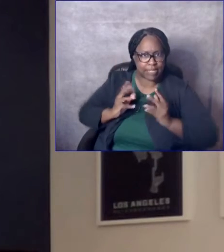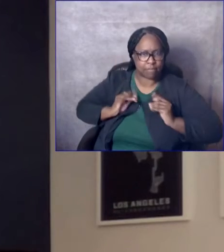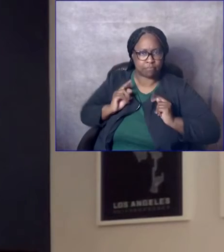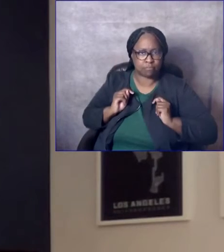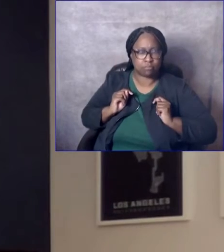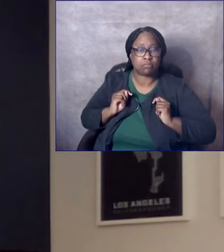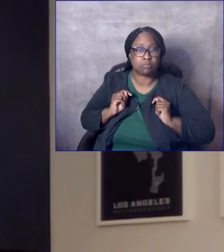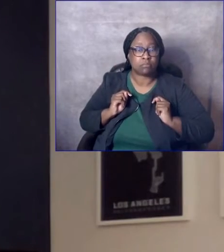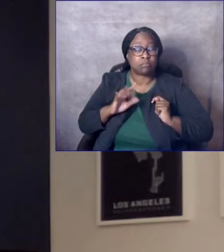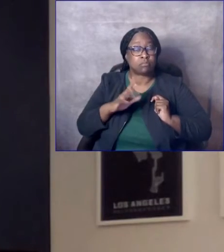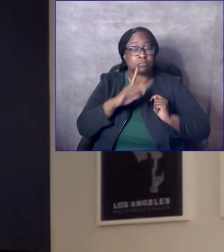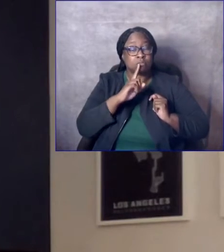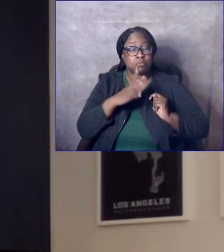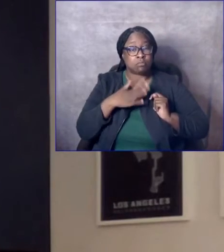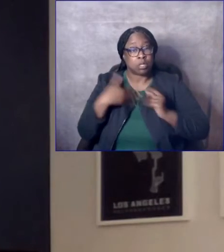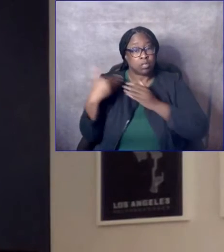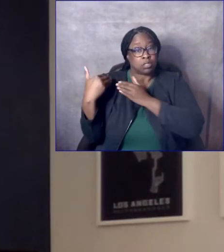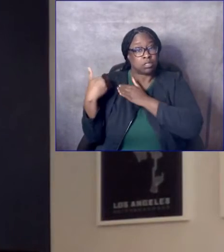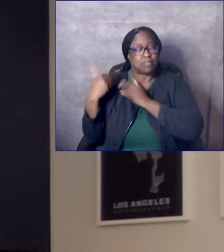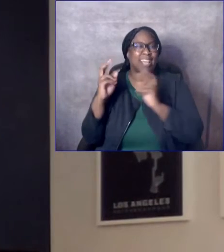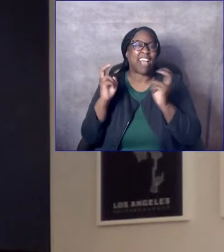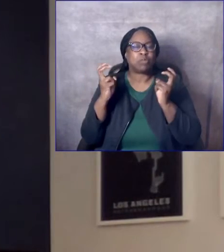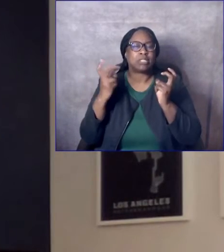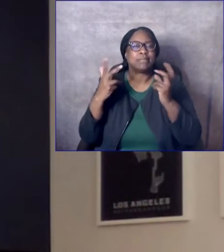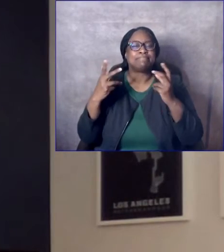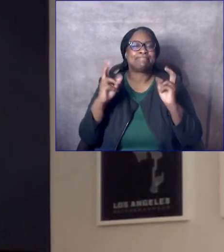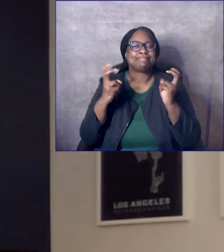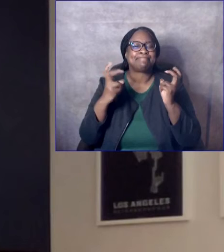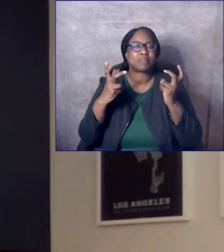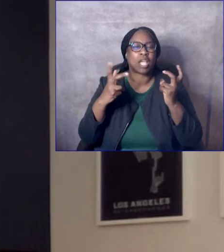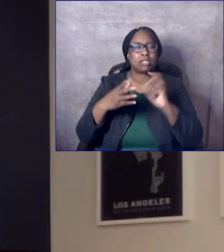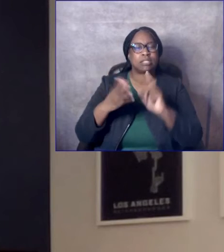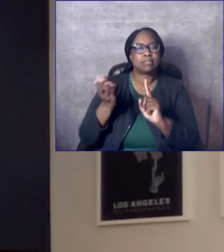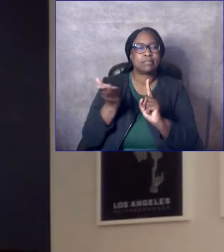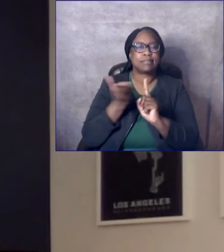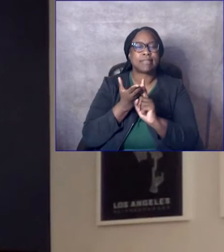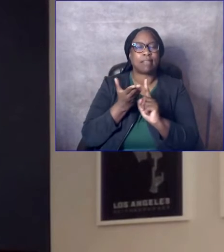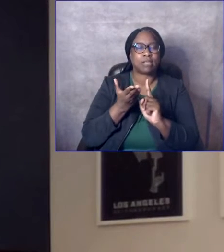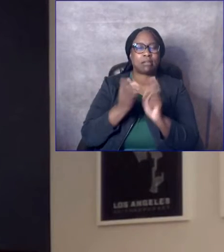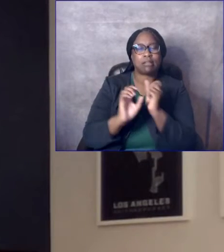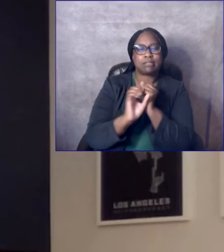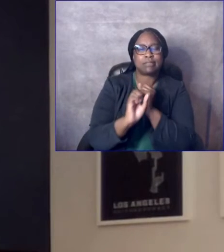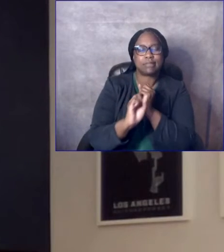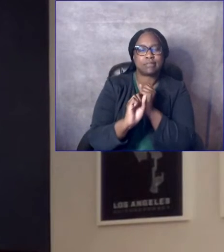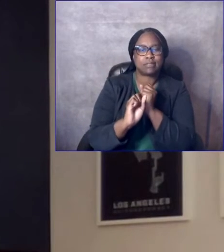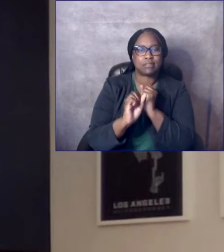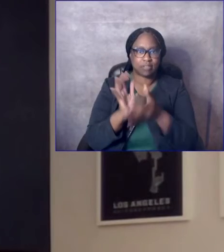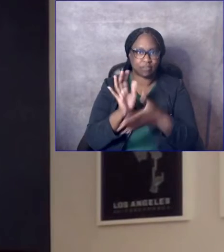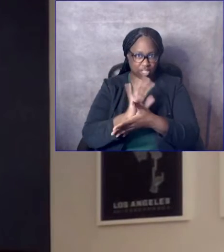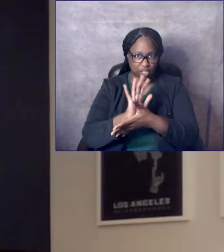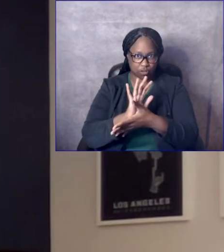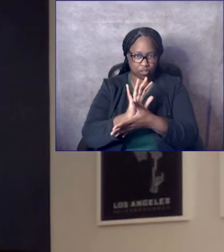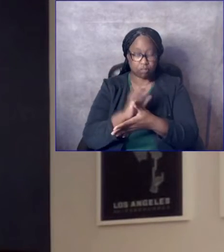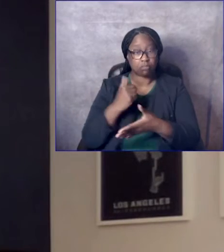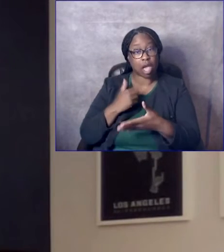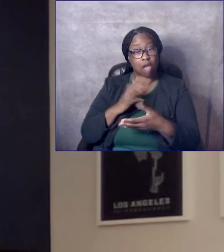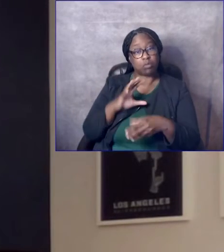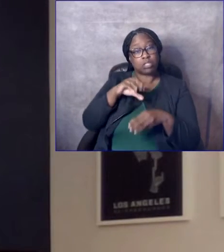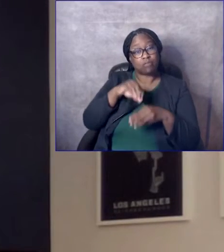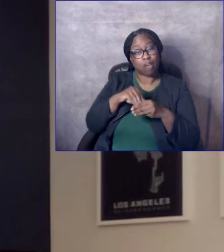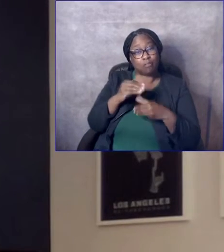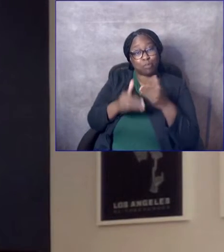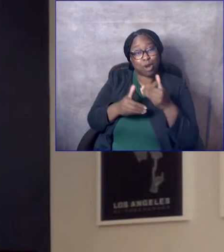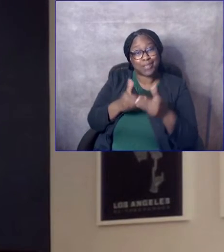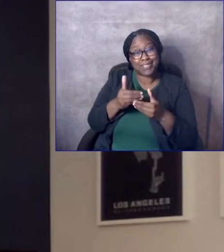with, I would quote unquote, like selling these videos to reporters. And because I was involved in the process from the beginning, I knew how to do